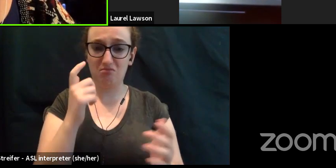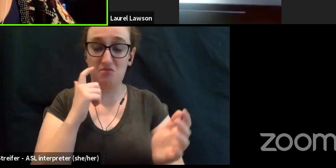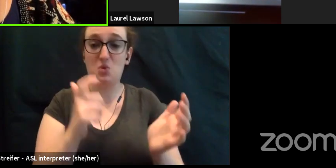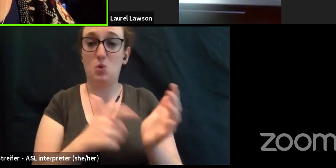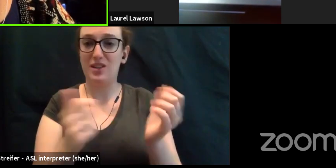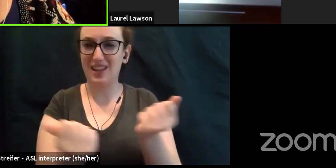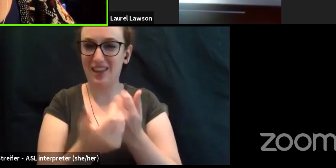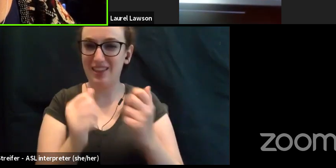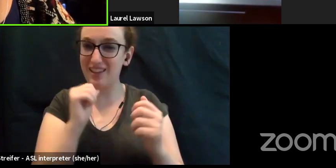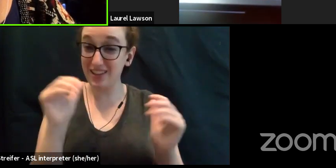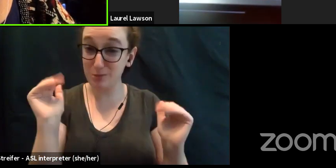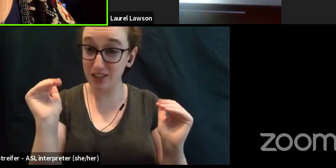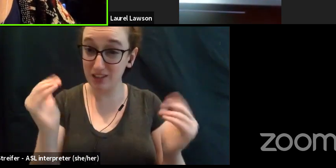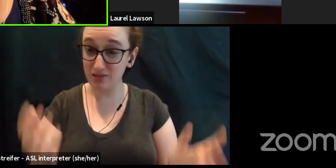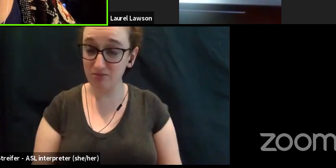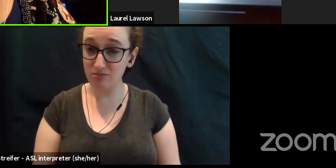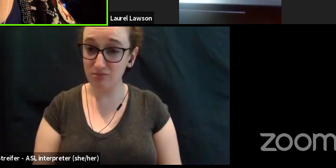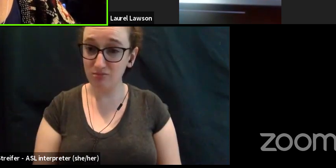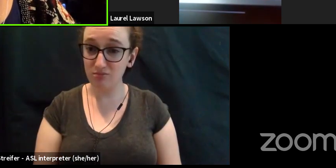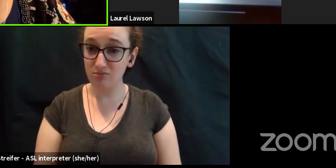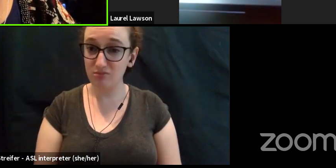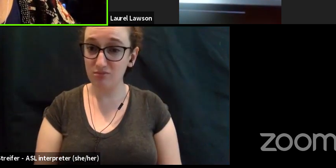along the way because of those?